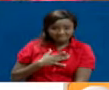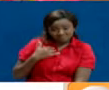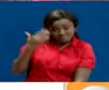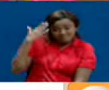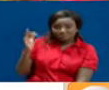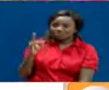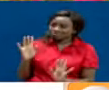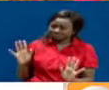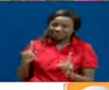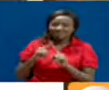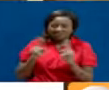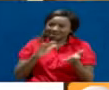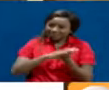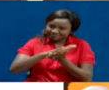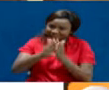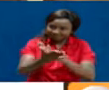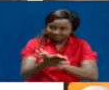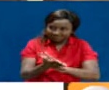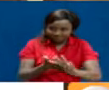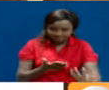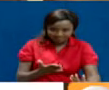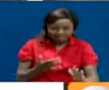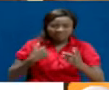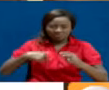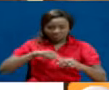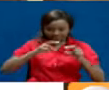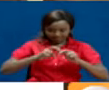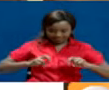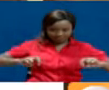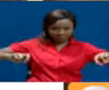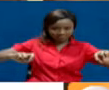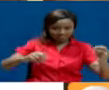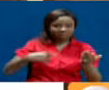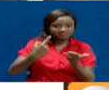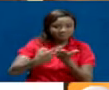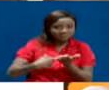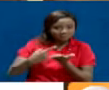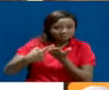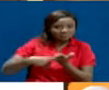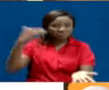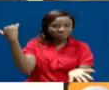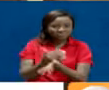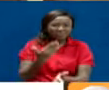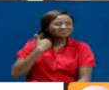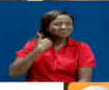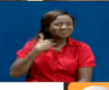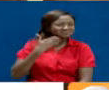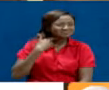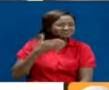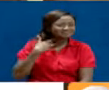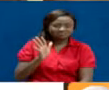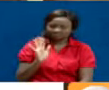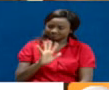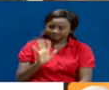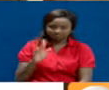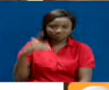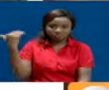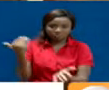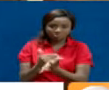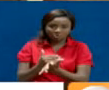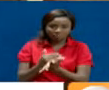But we forgave. We talked about it. We stopped being bitter. We said, you cannot be bitter with